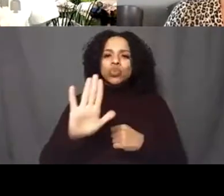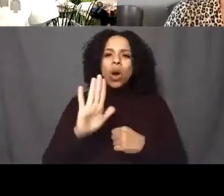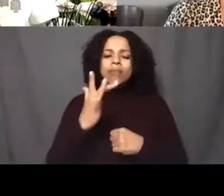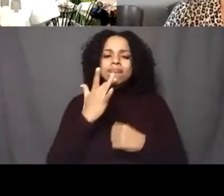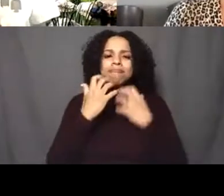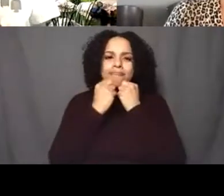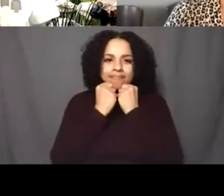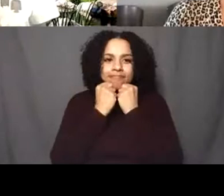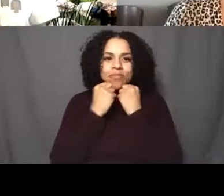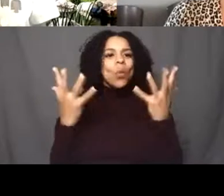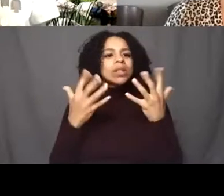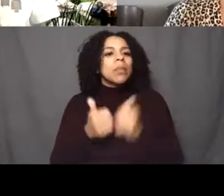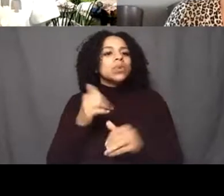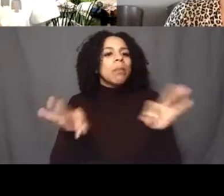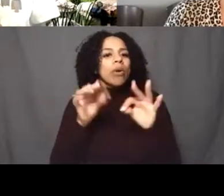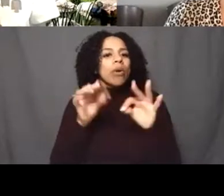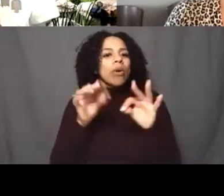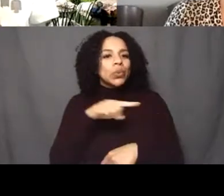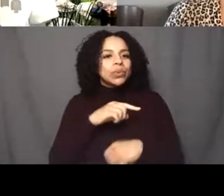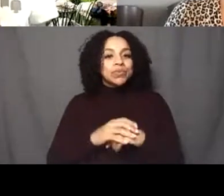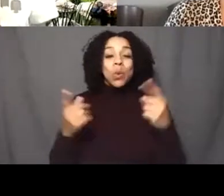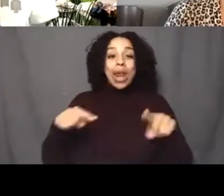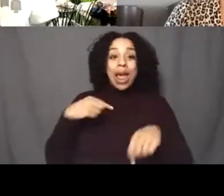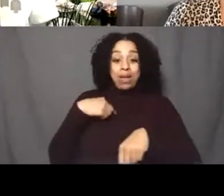was earlier in my career, I was nearly driven out